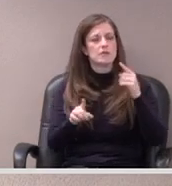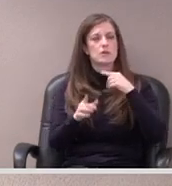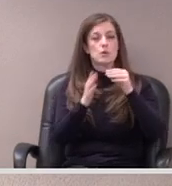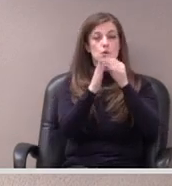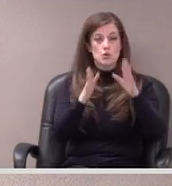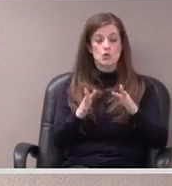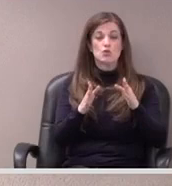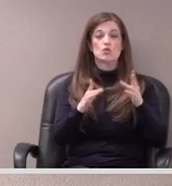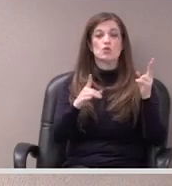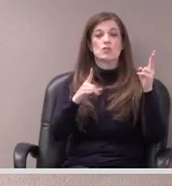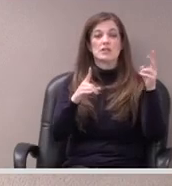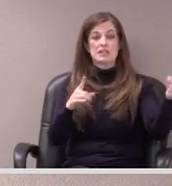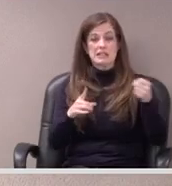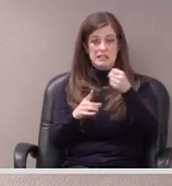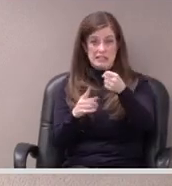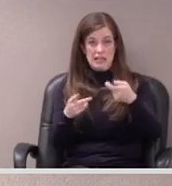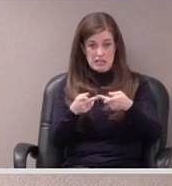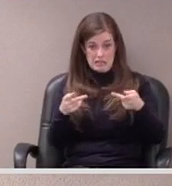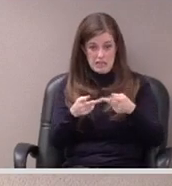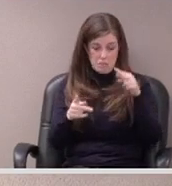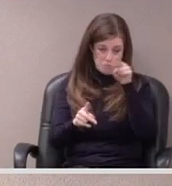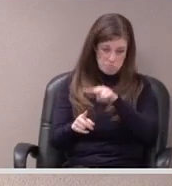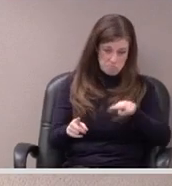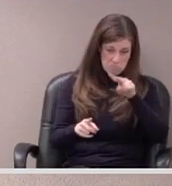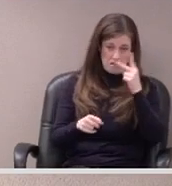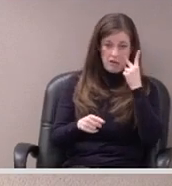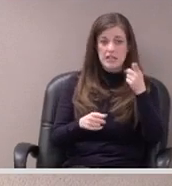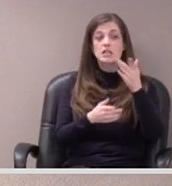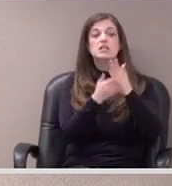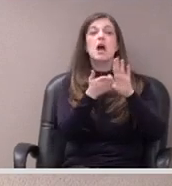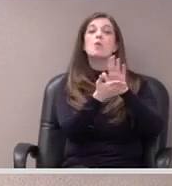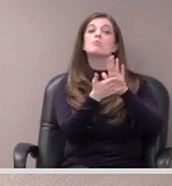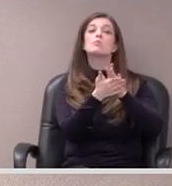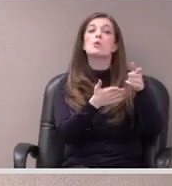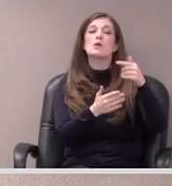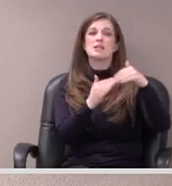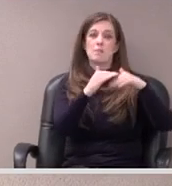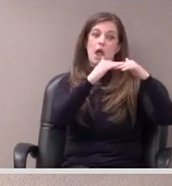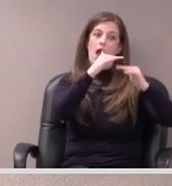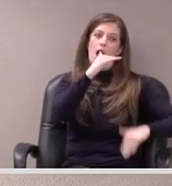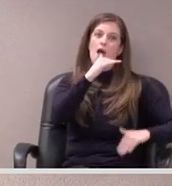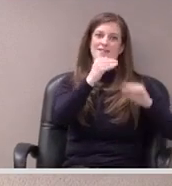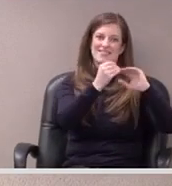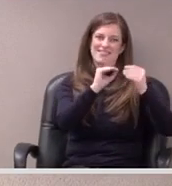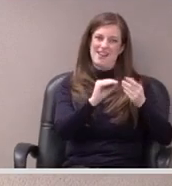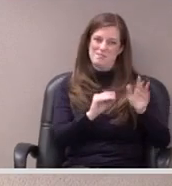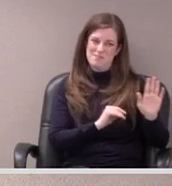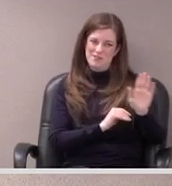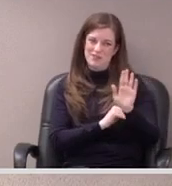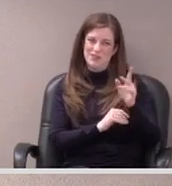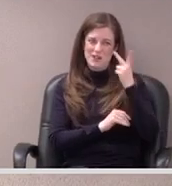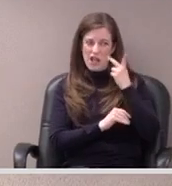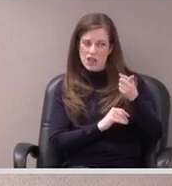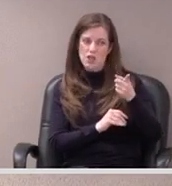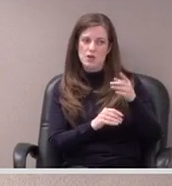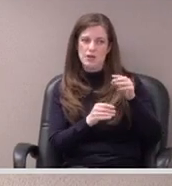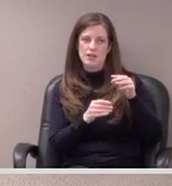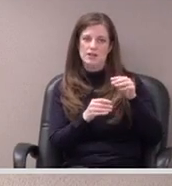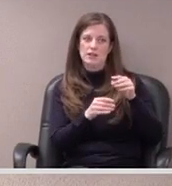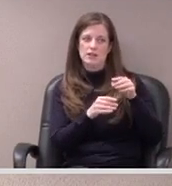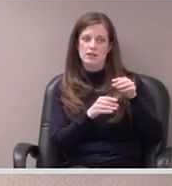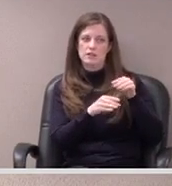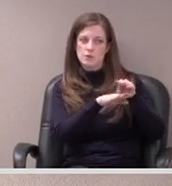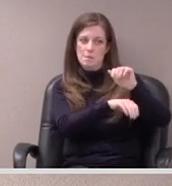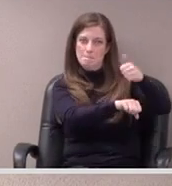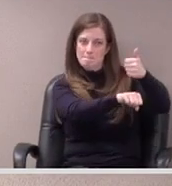assignment that we look at and we say, okay, we're going to take a look at some schools that may be way under capacity and look at making them magnets that would draw